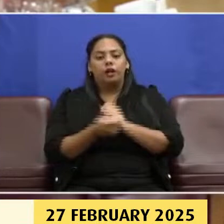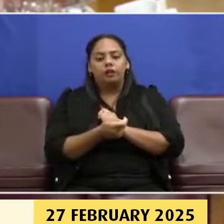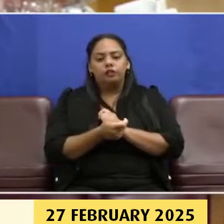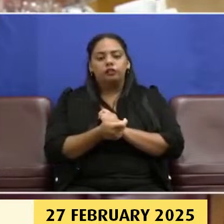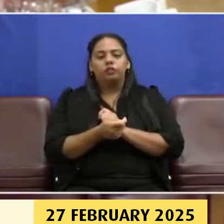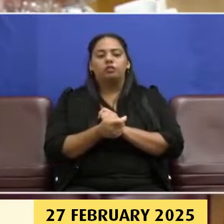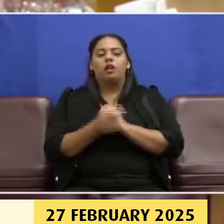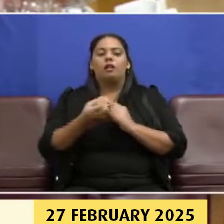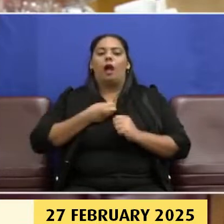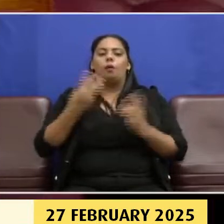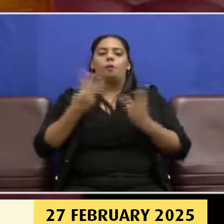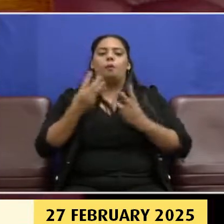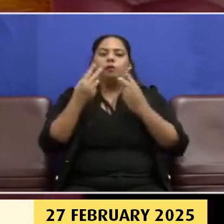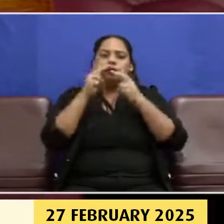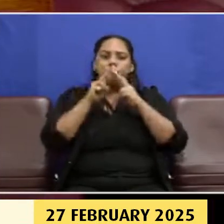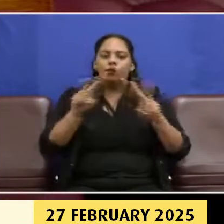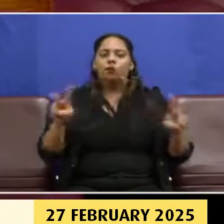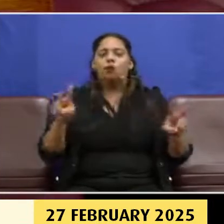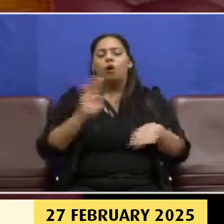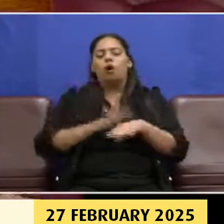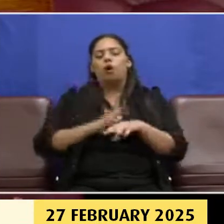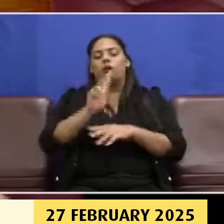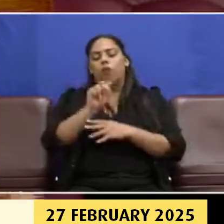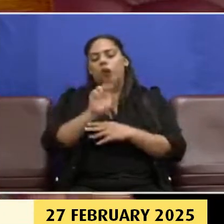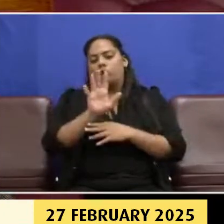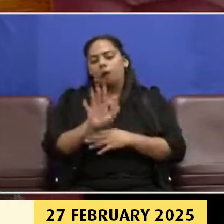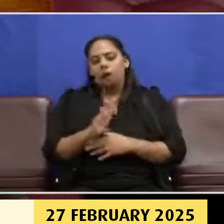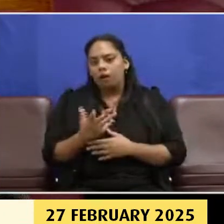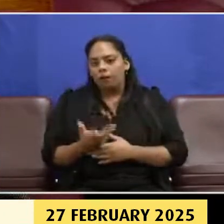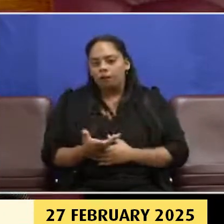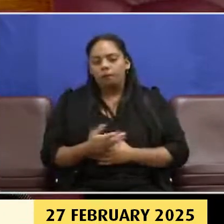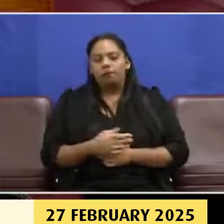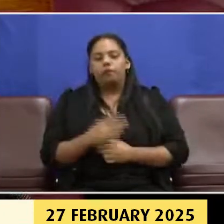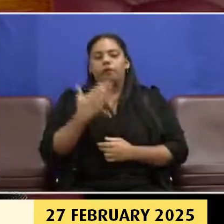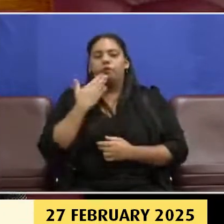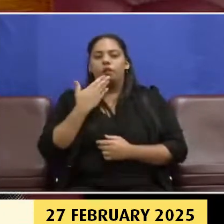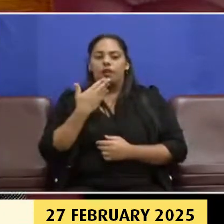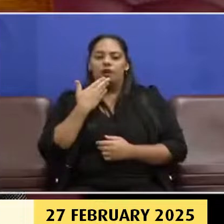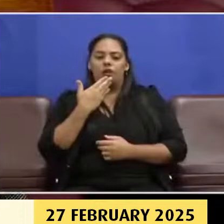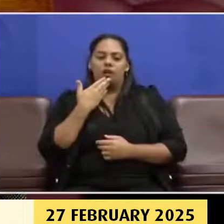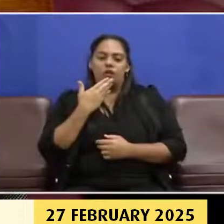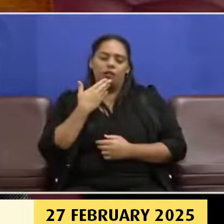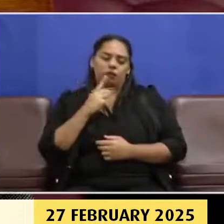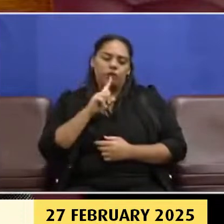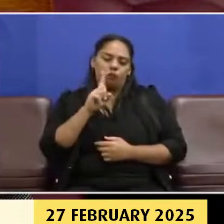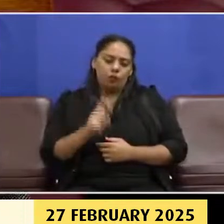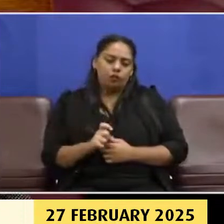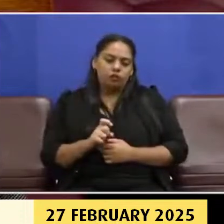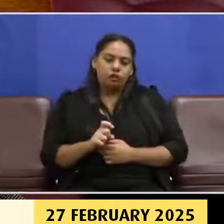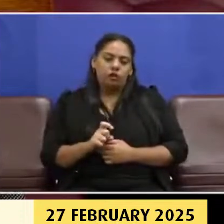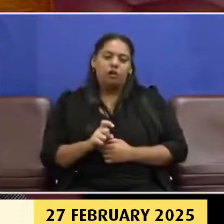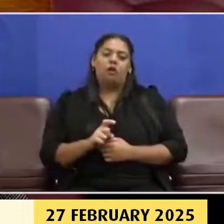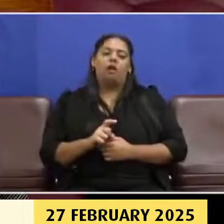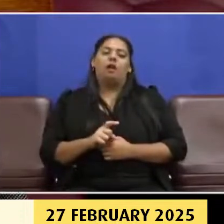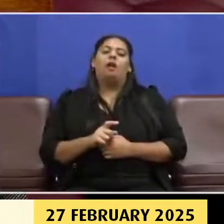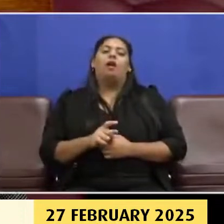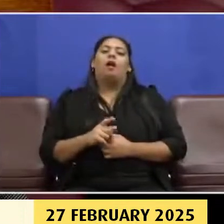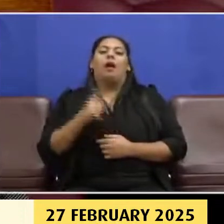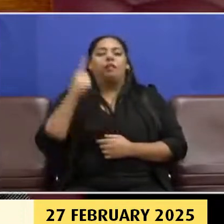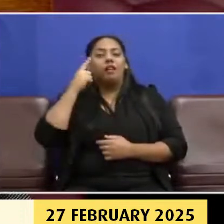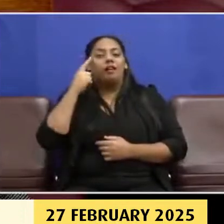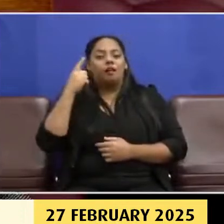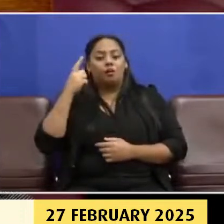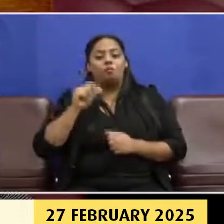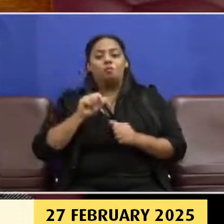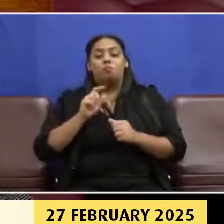NYDA? Thank you very much for your question. I think this question leads back to what I just said, specifically about location. That's the first way in which we